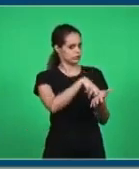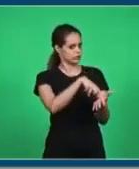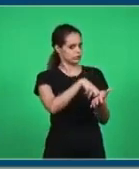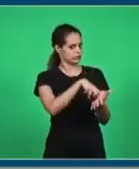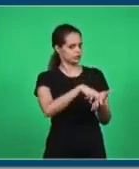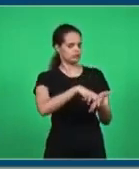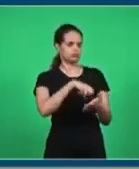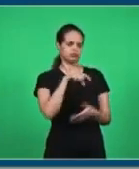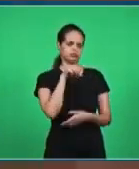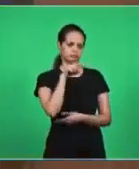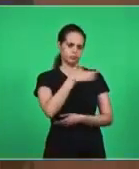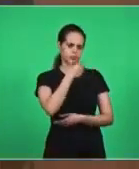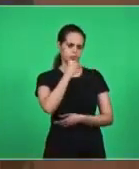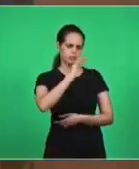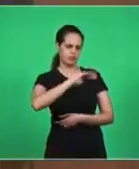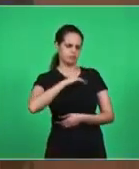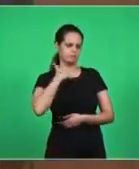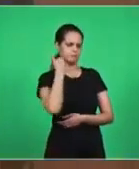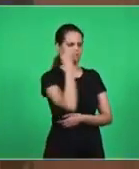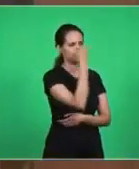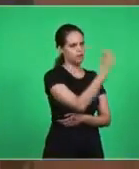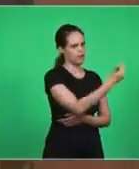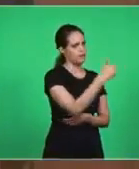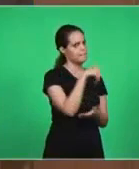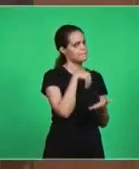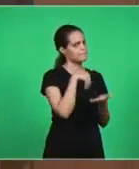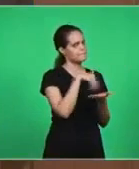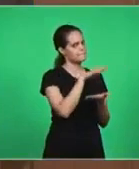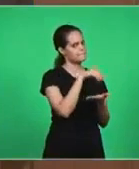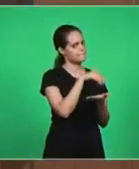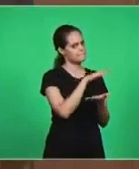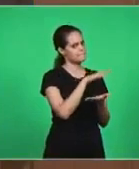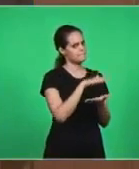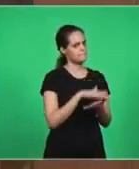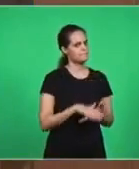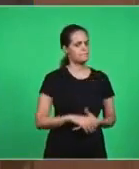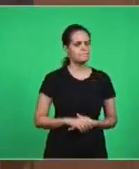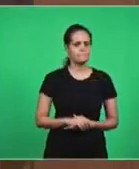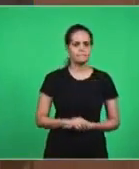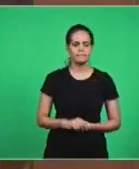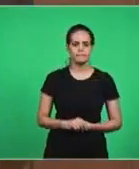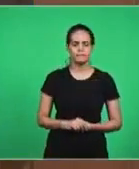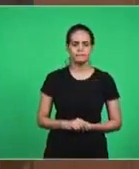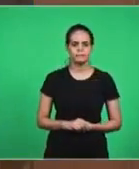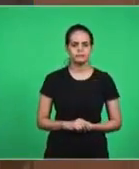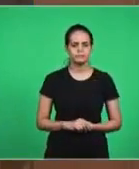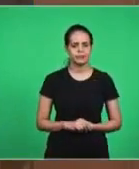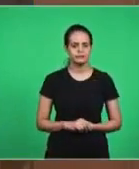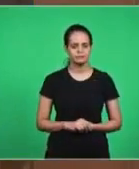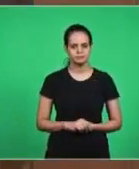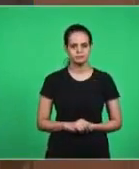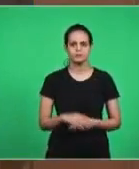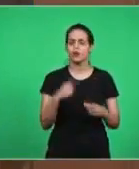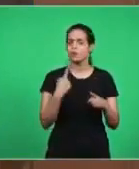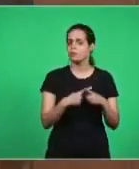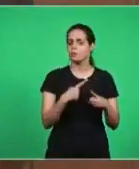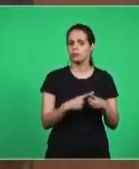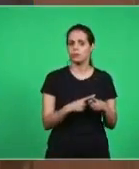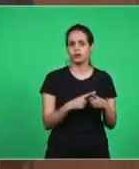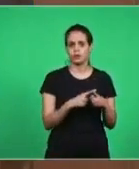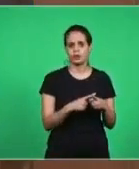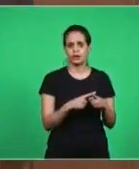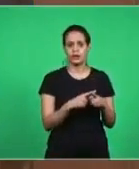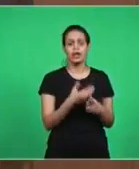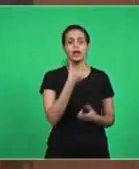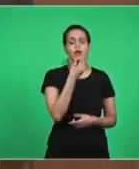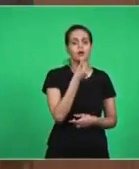given to put this man out. Very well. So